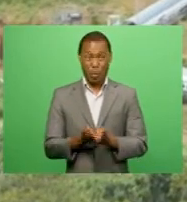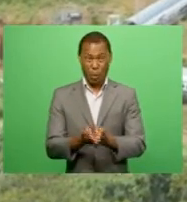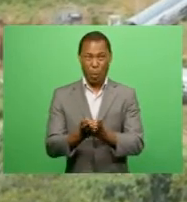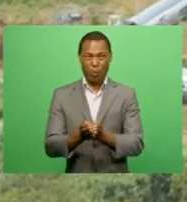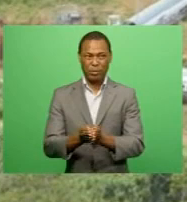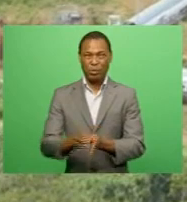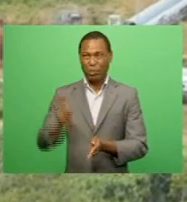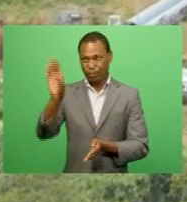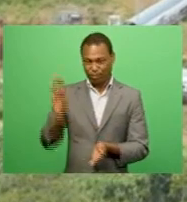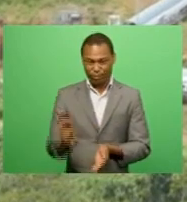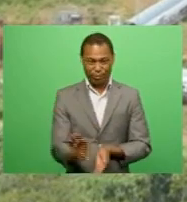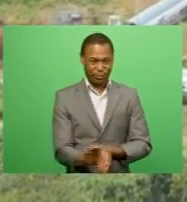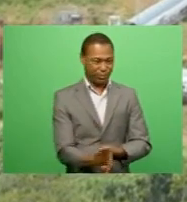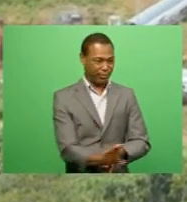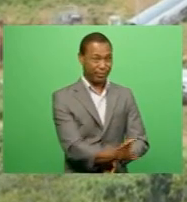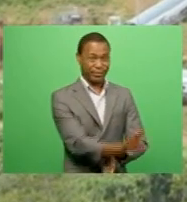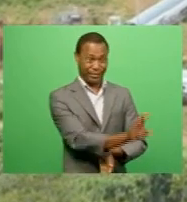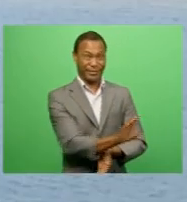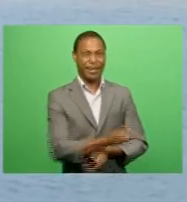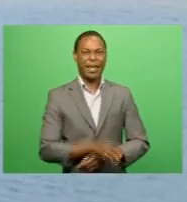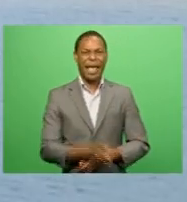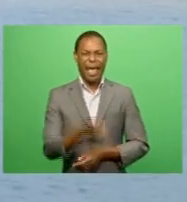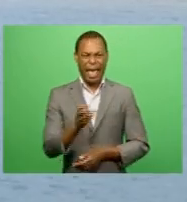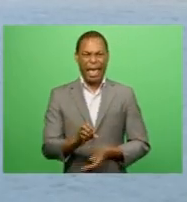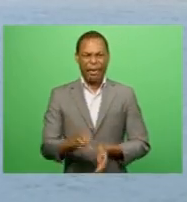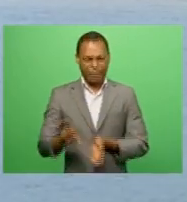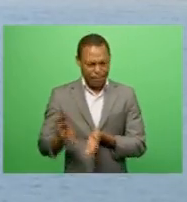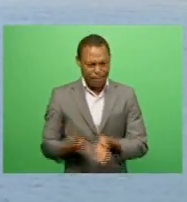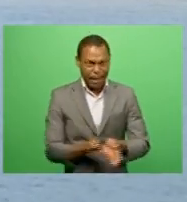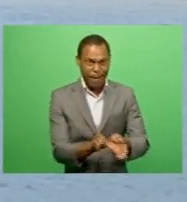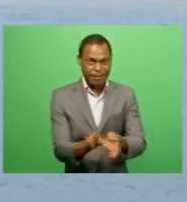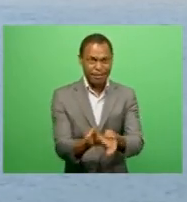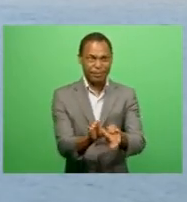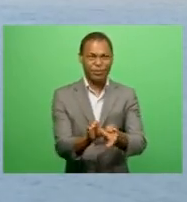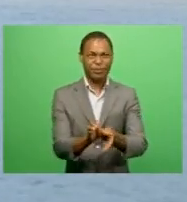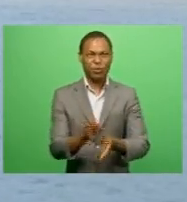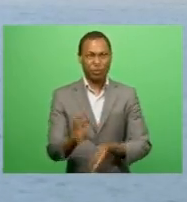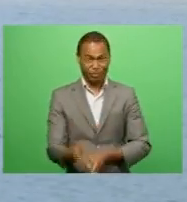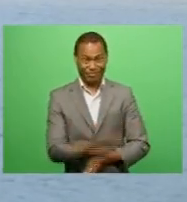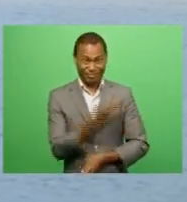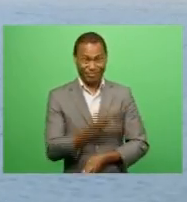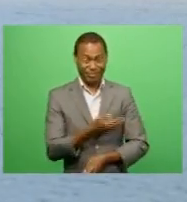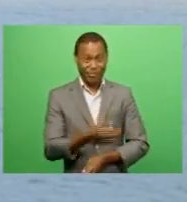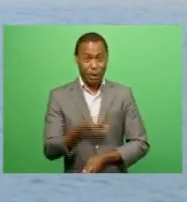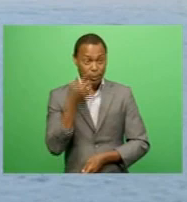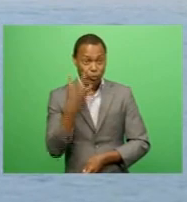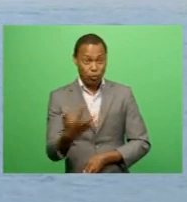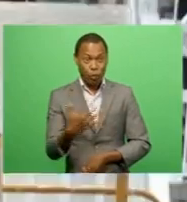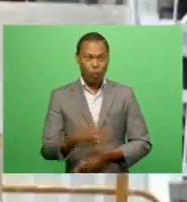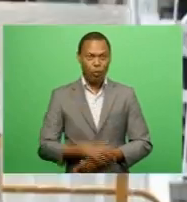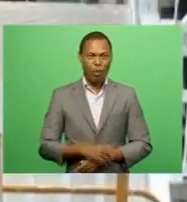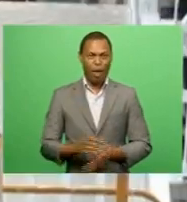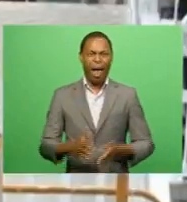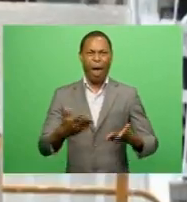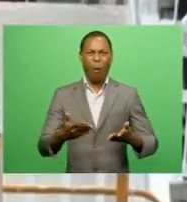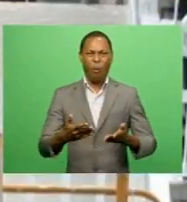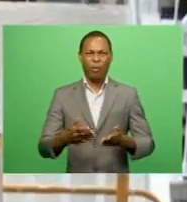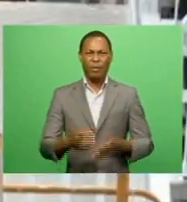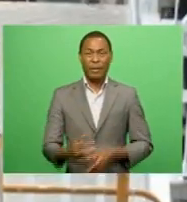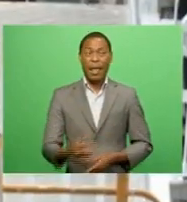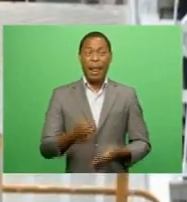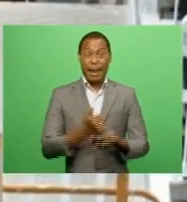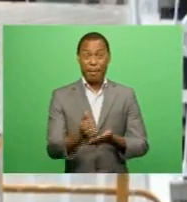altogether. Conveyor number 1, conveyor number 5. Conveyor number 5 usually move inside the boat,